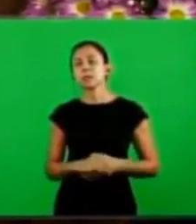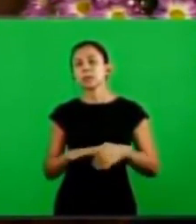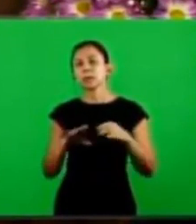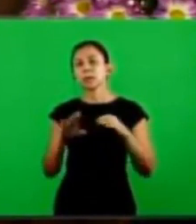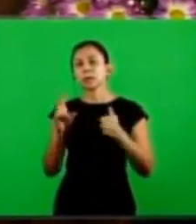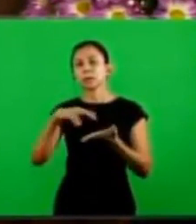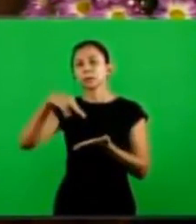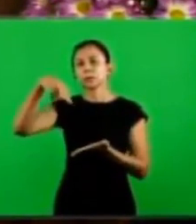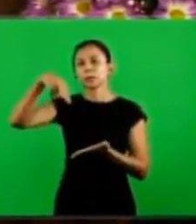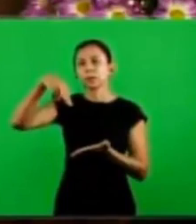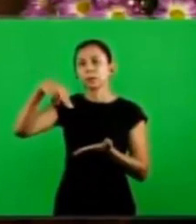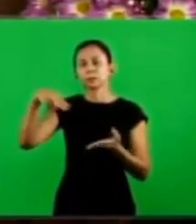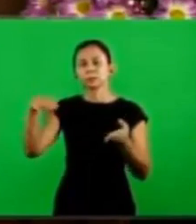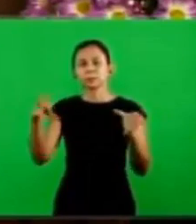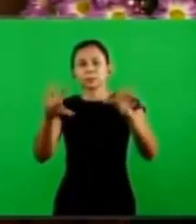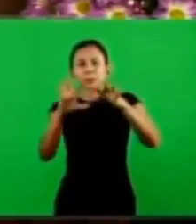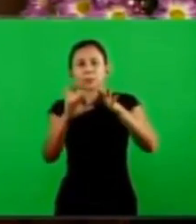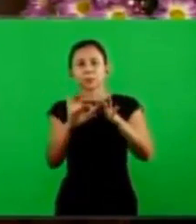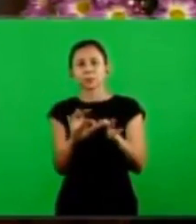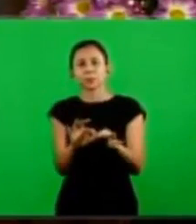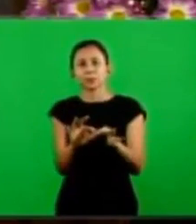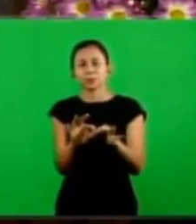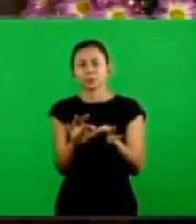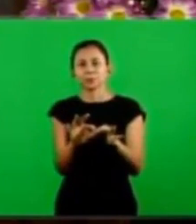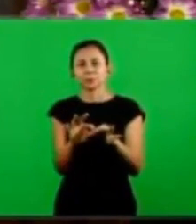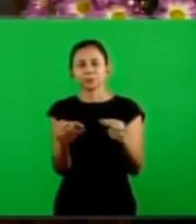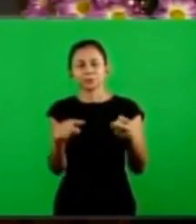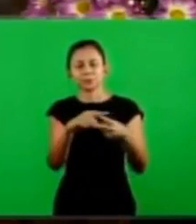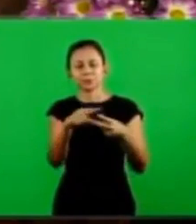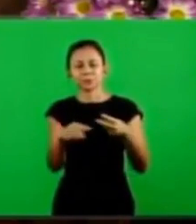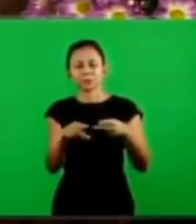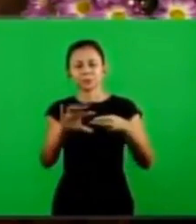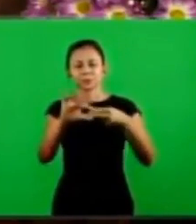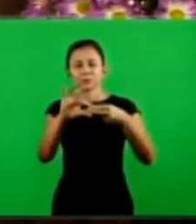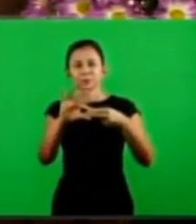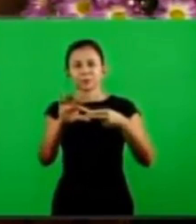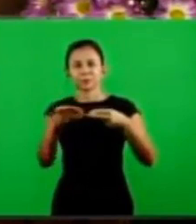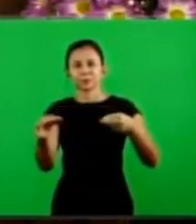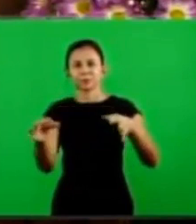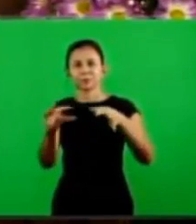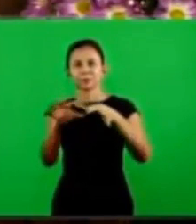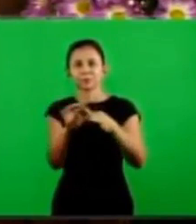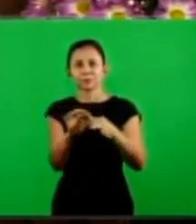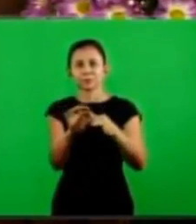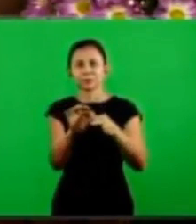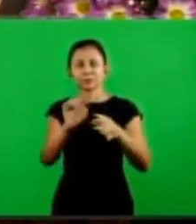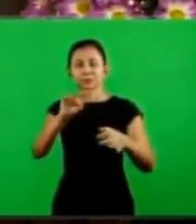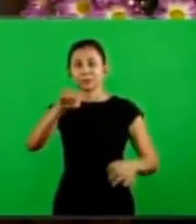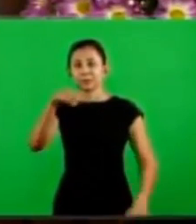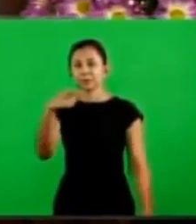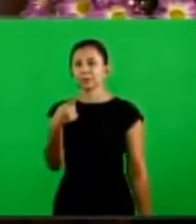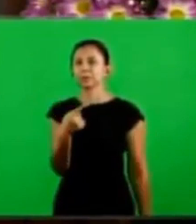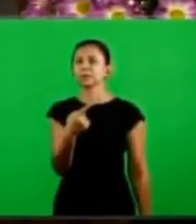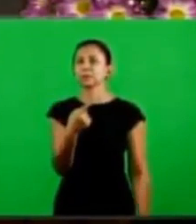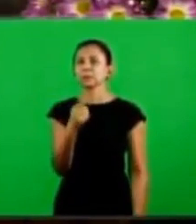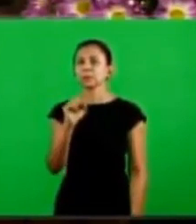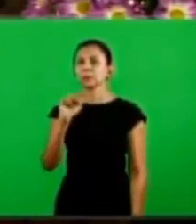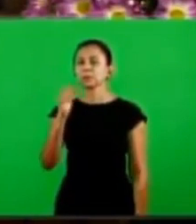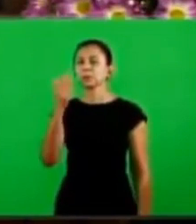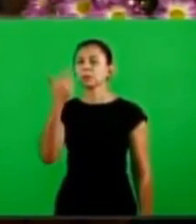she already took place. So the other one will be prophetic. They will happen in the other